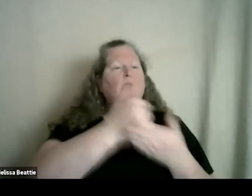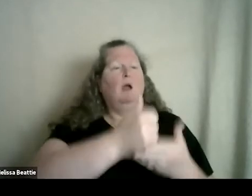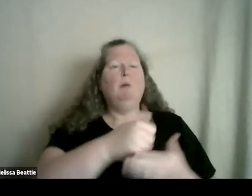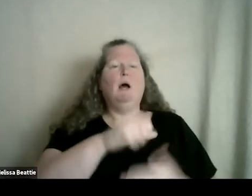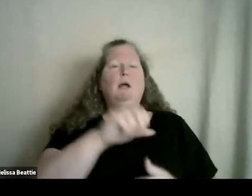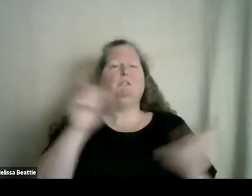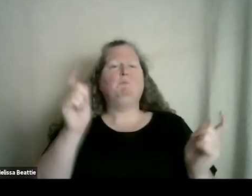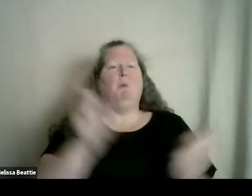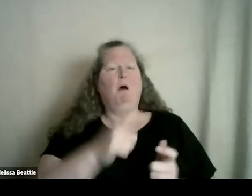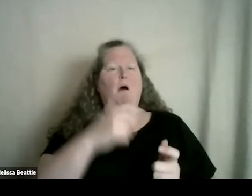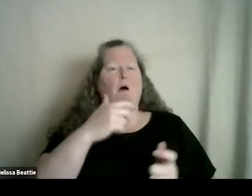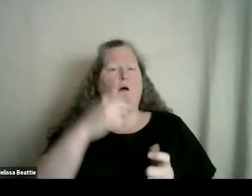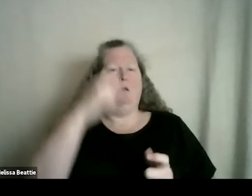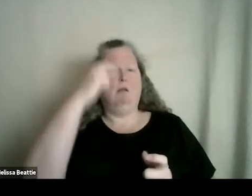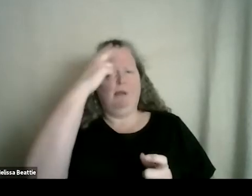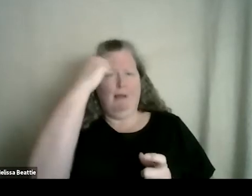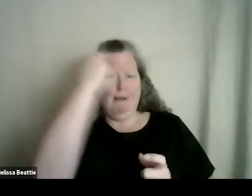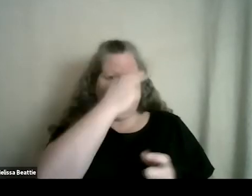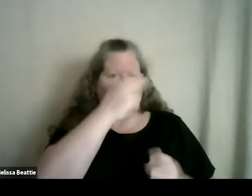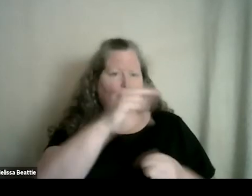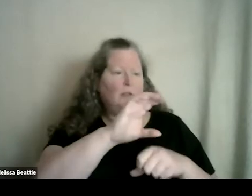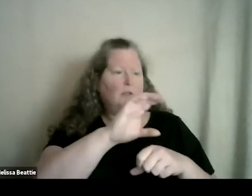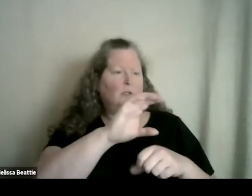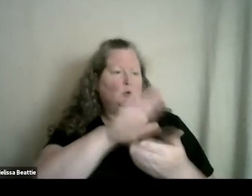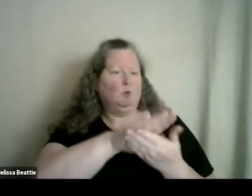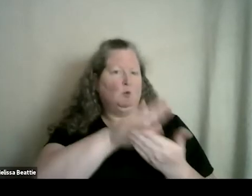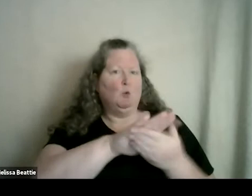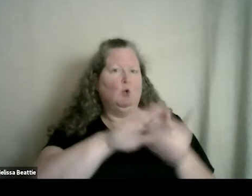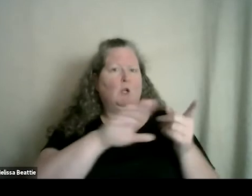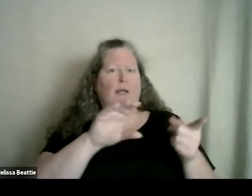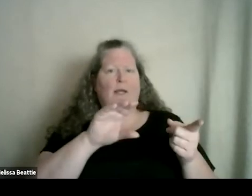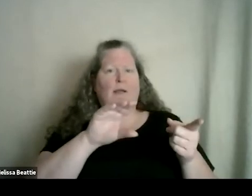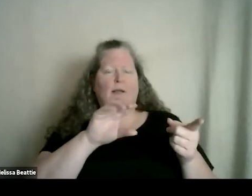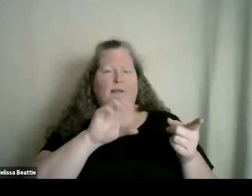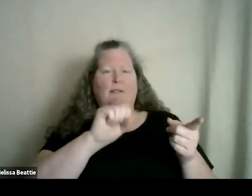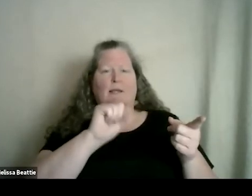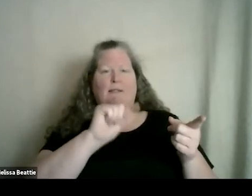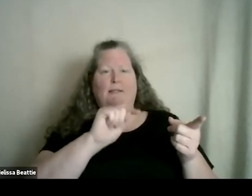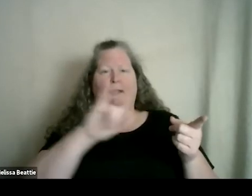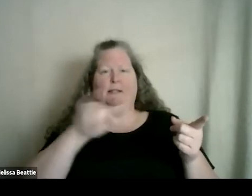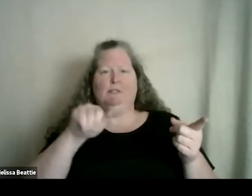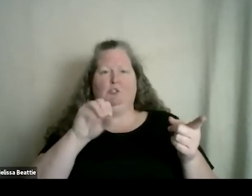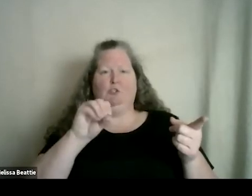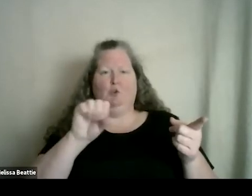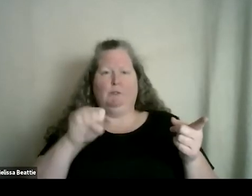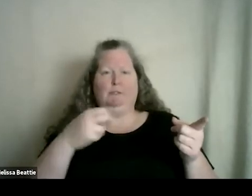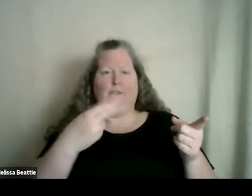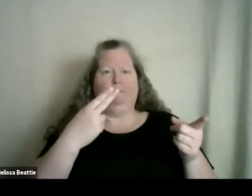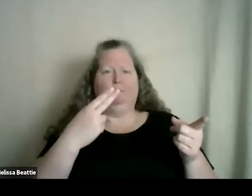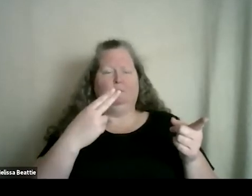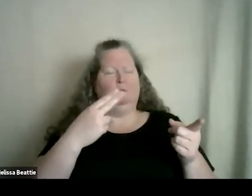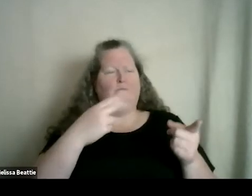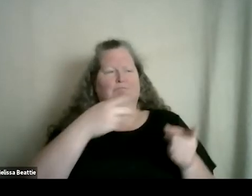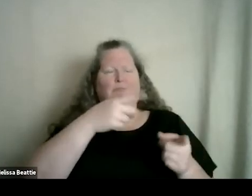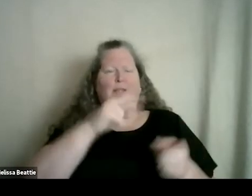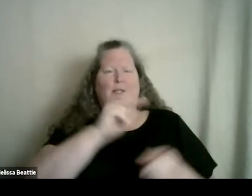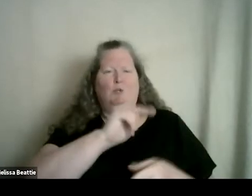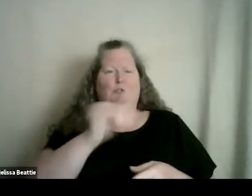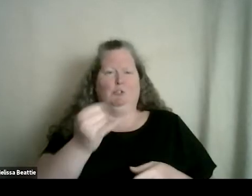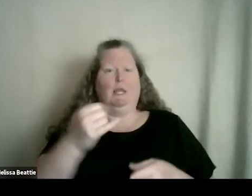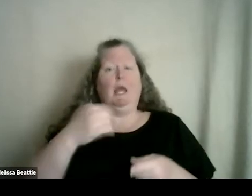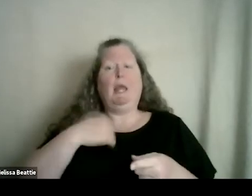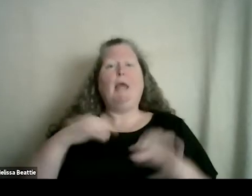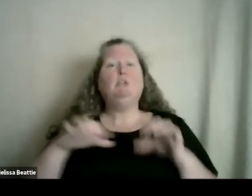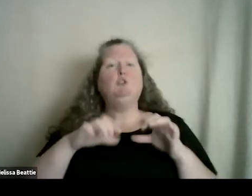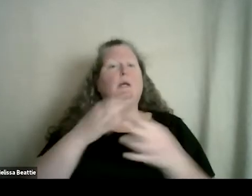every year I do the cybersecurity awareness training for the teachers. And by the way, you couldn't have a more dedicated, loving